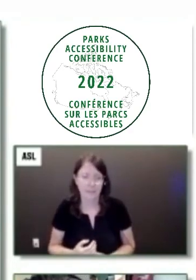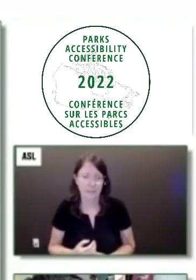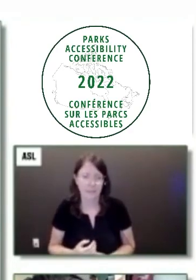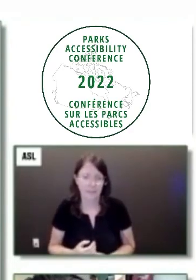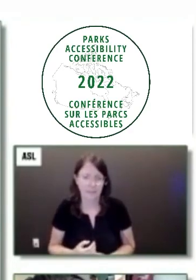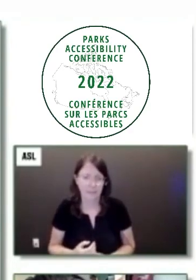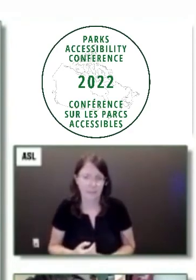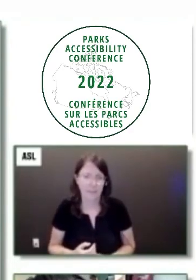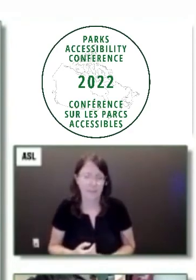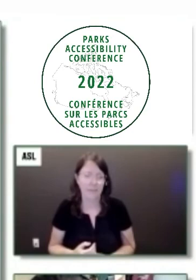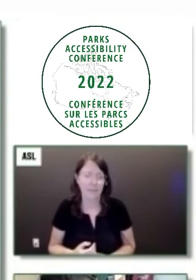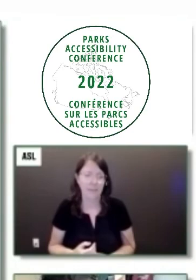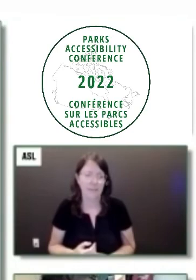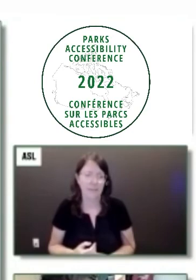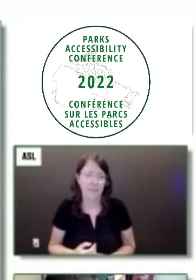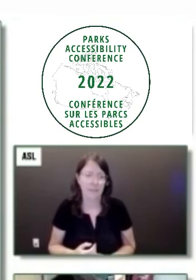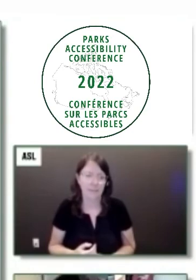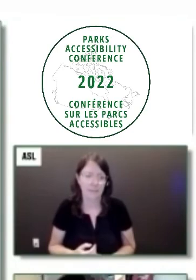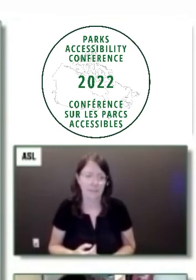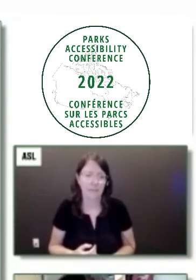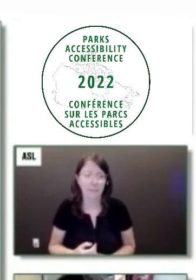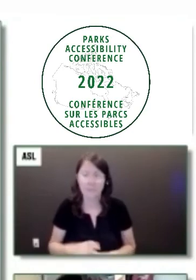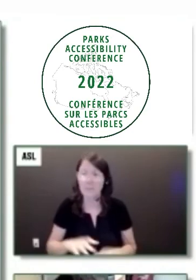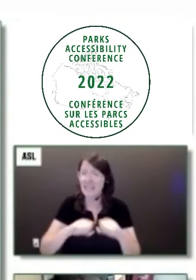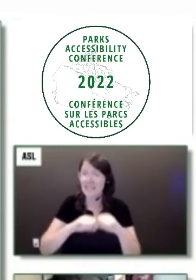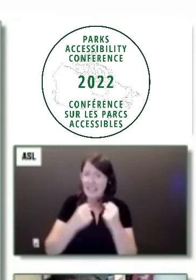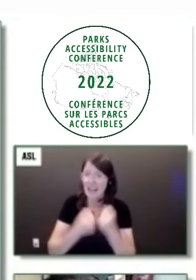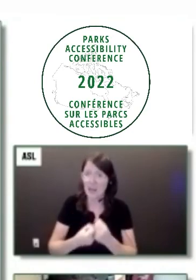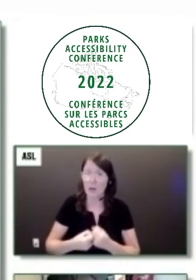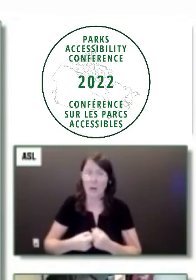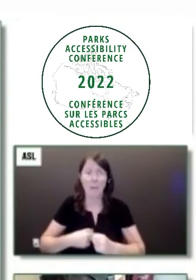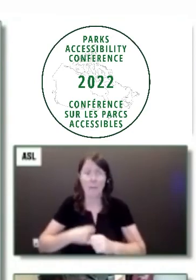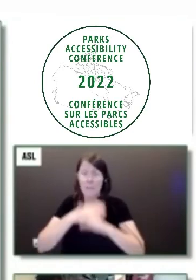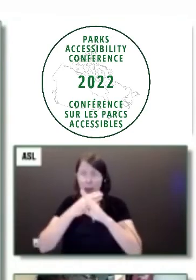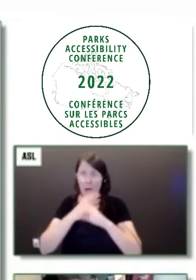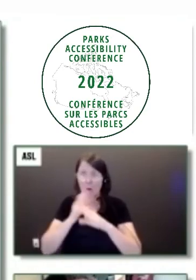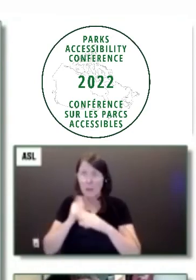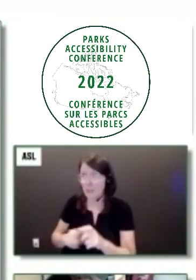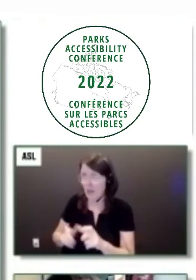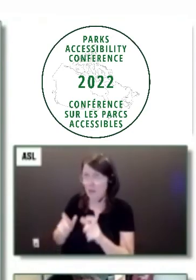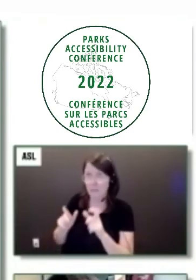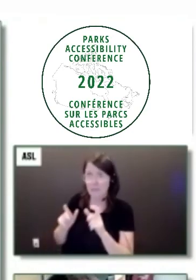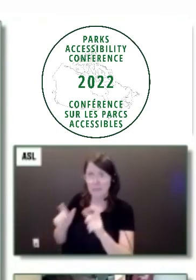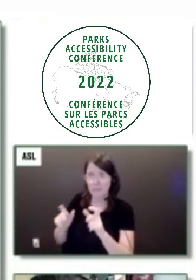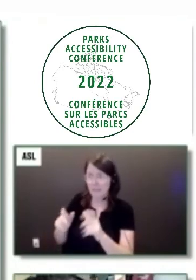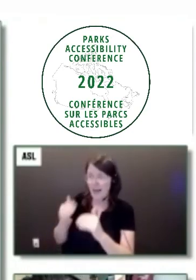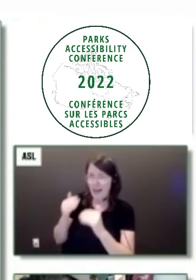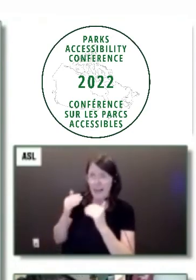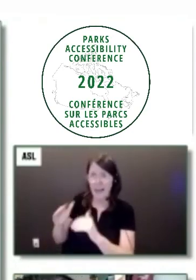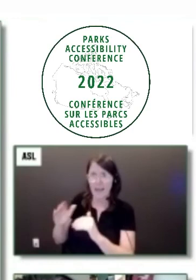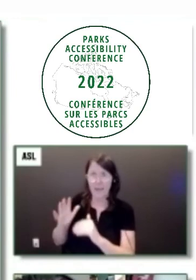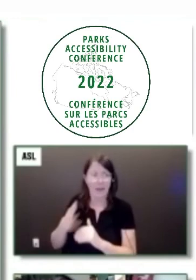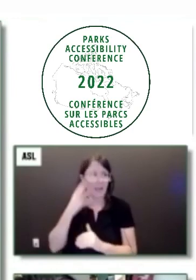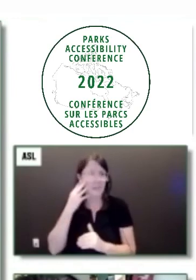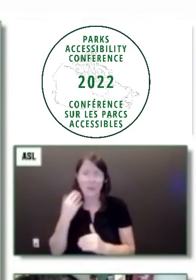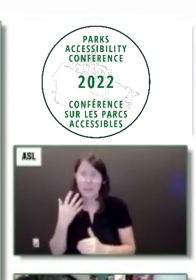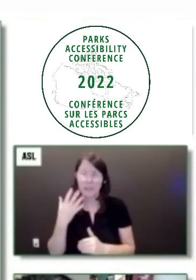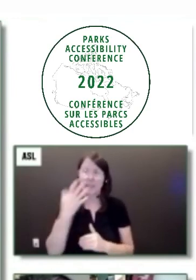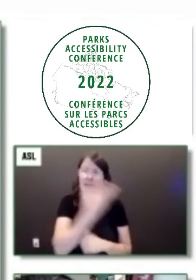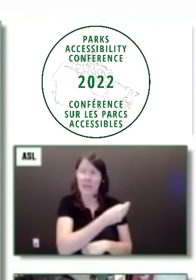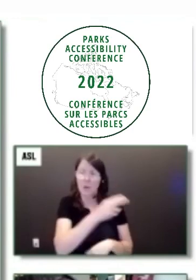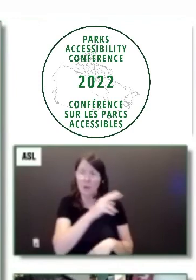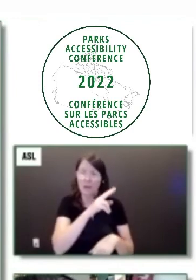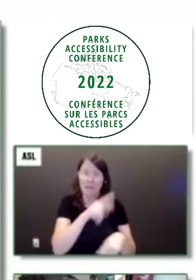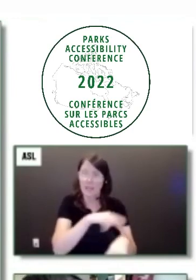outdoor access in tourism and recreation spaces, capturing, I think, many of the discussions that I've heard over the course of this conference so